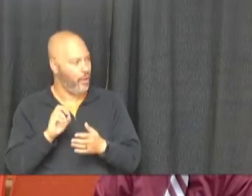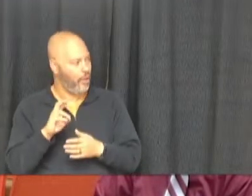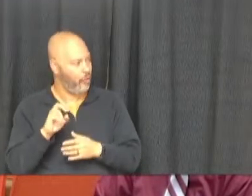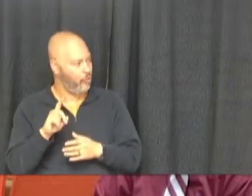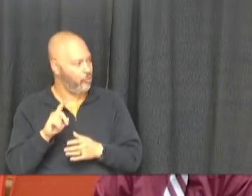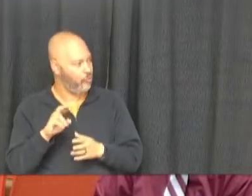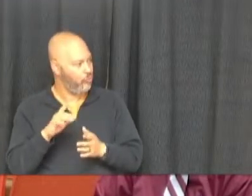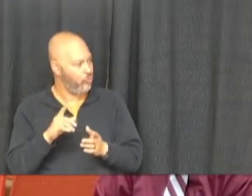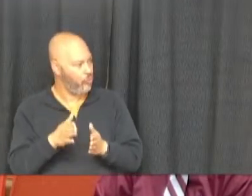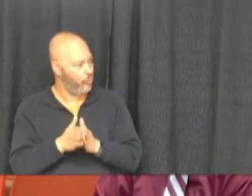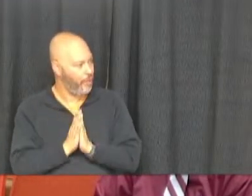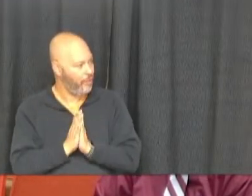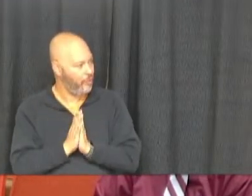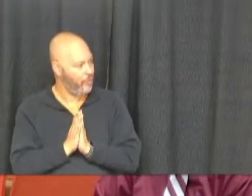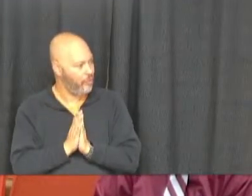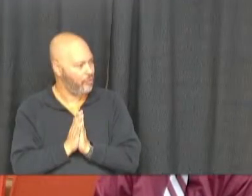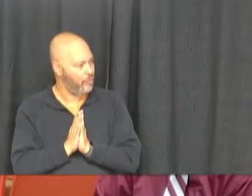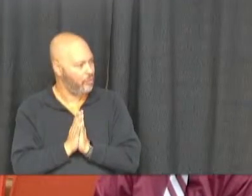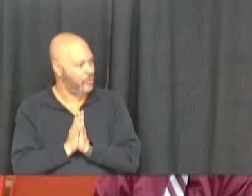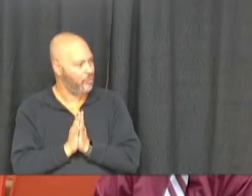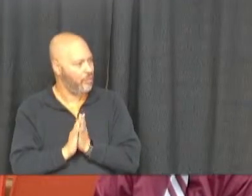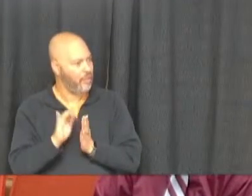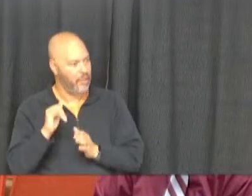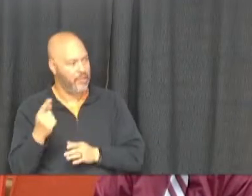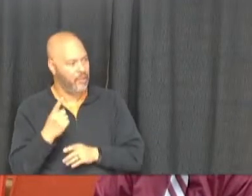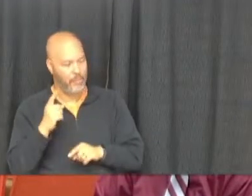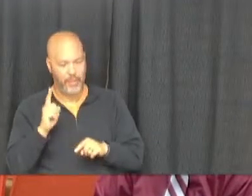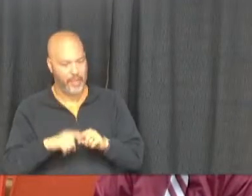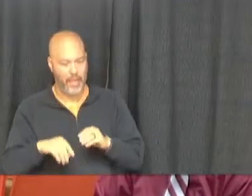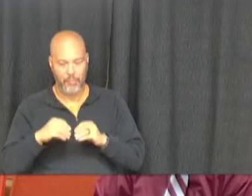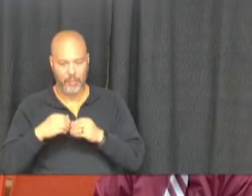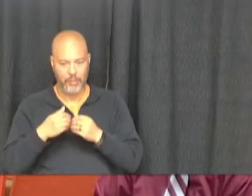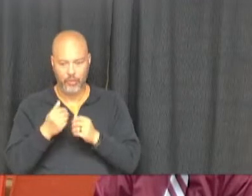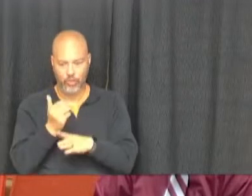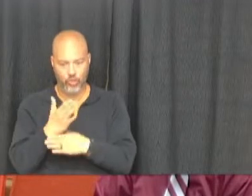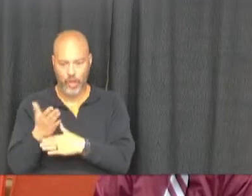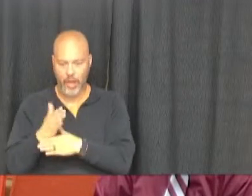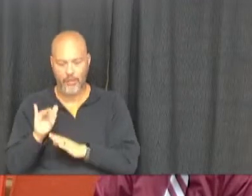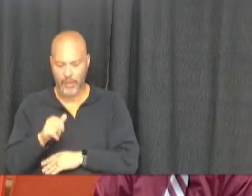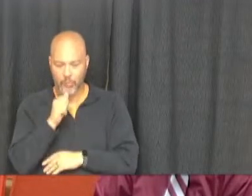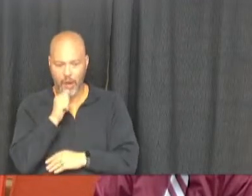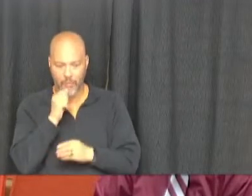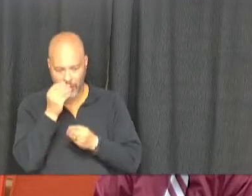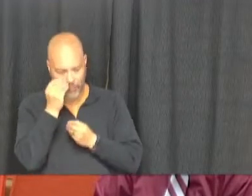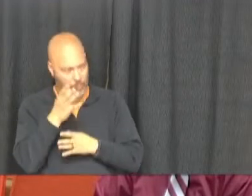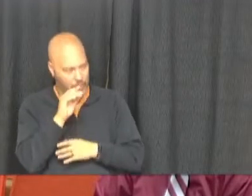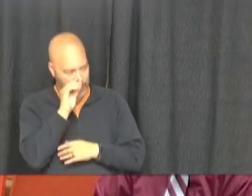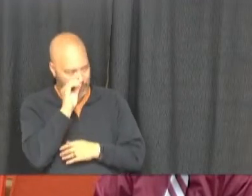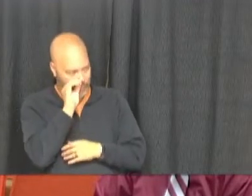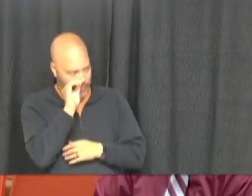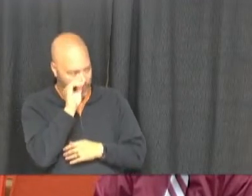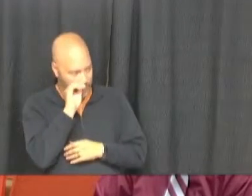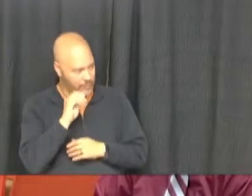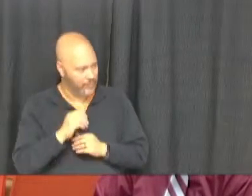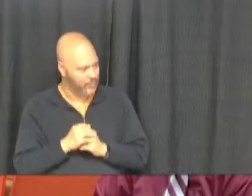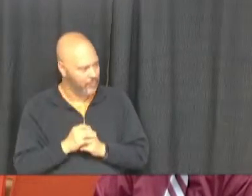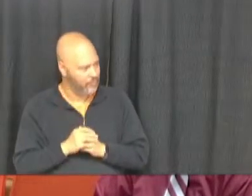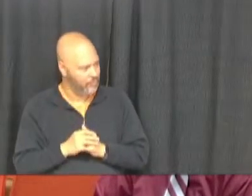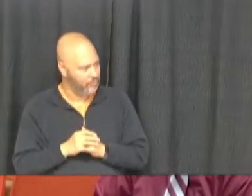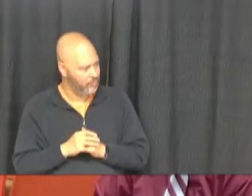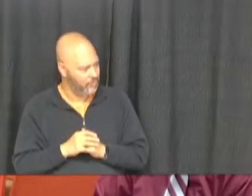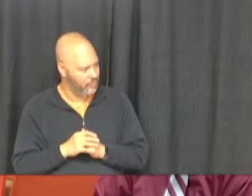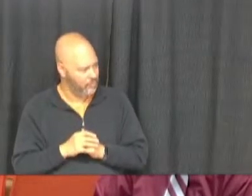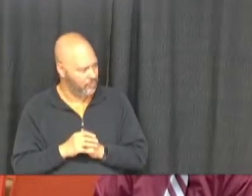that? It's something that cannot be released. It is private information. Actually, from what I understand, is you don't